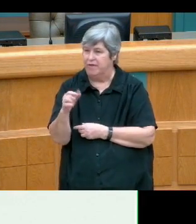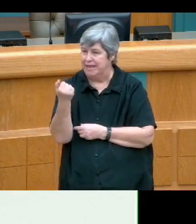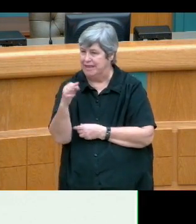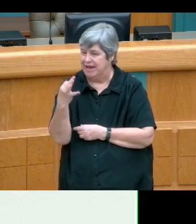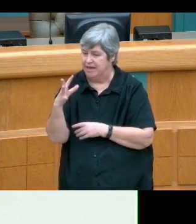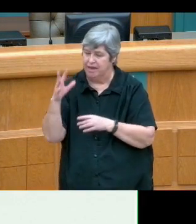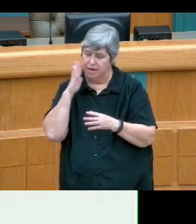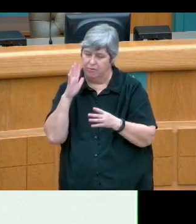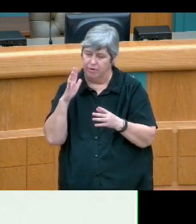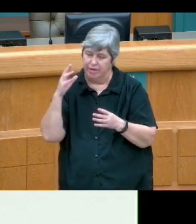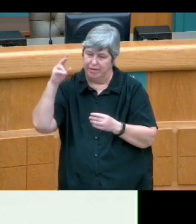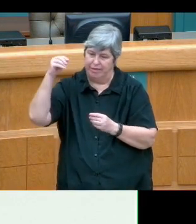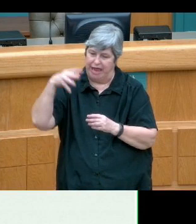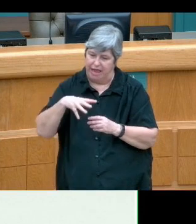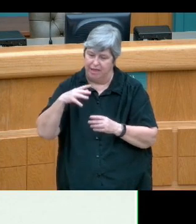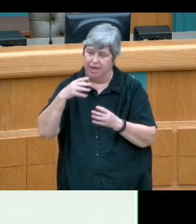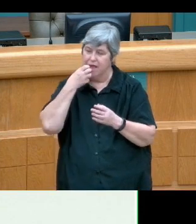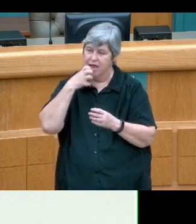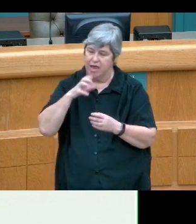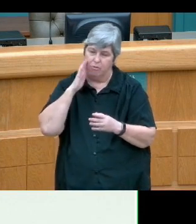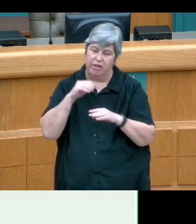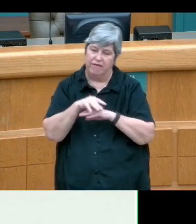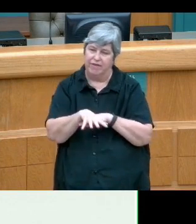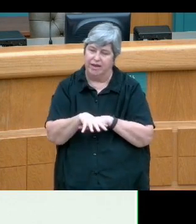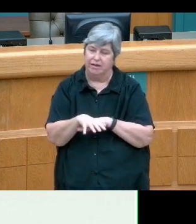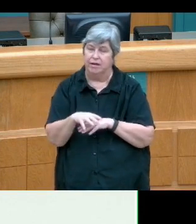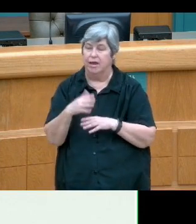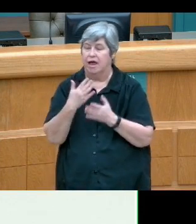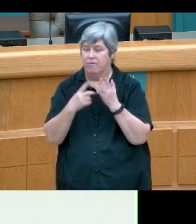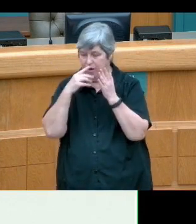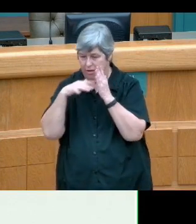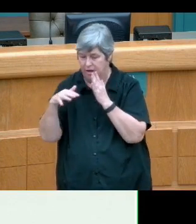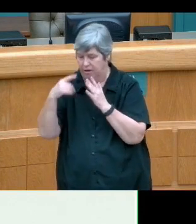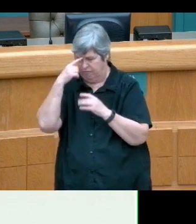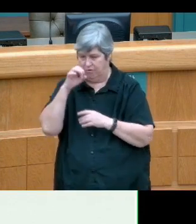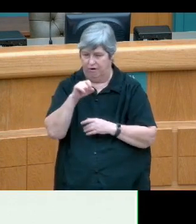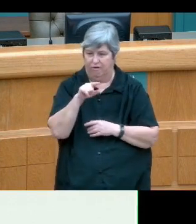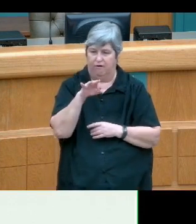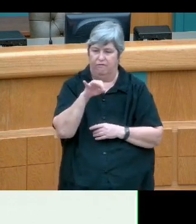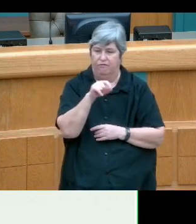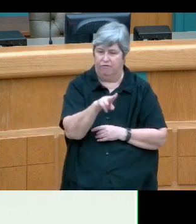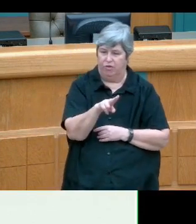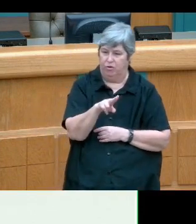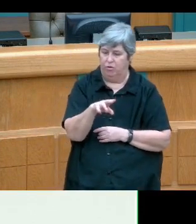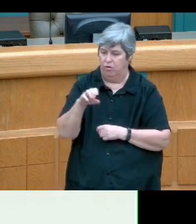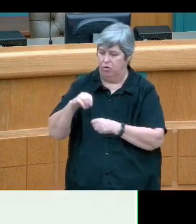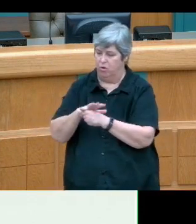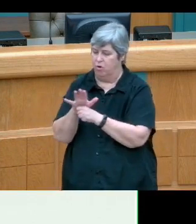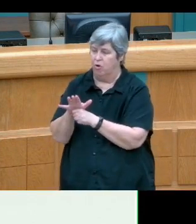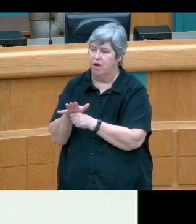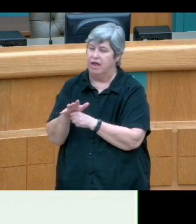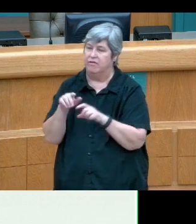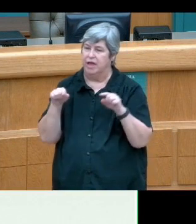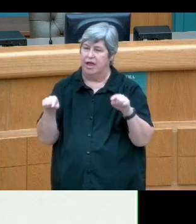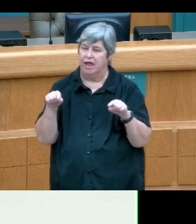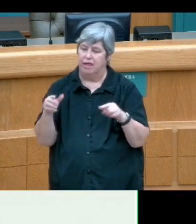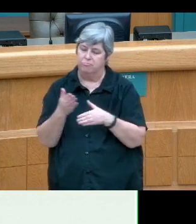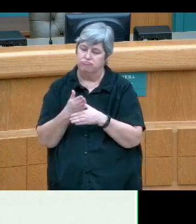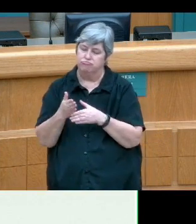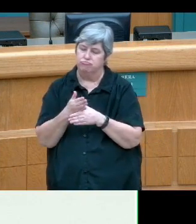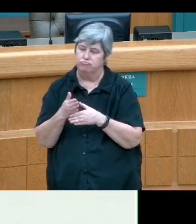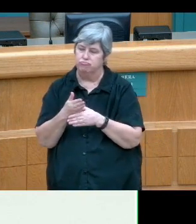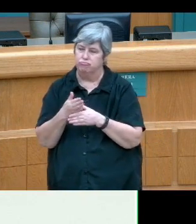ratio there'll be. I've read studies that said for flu viruses and coronaviruses, the average range